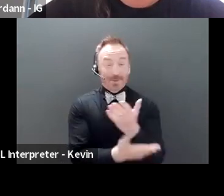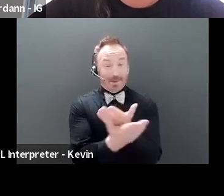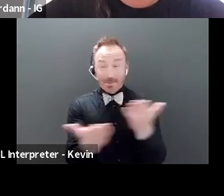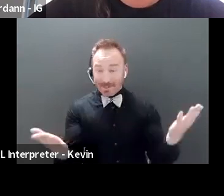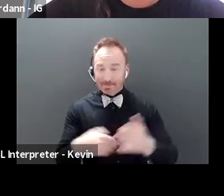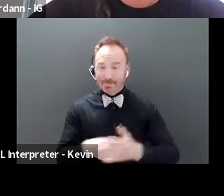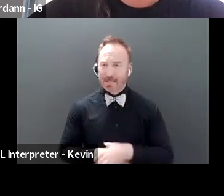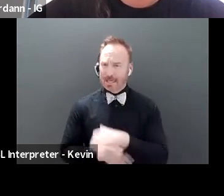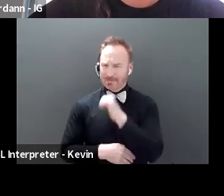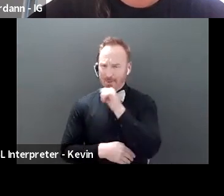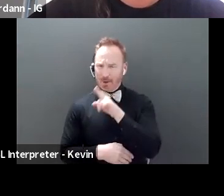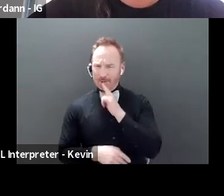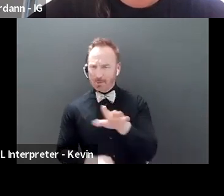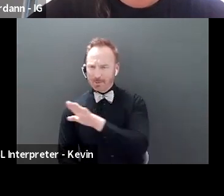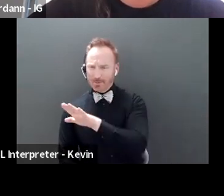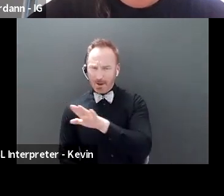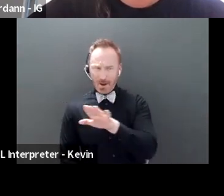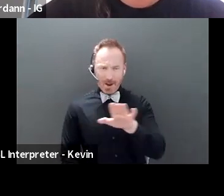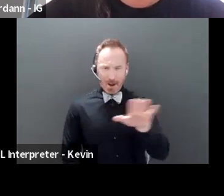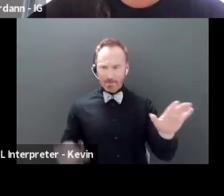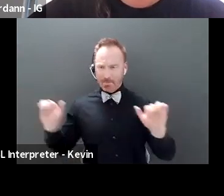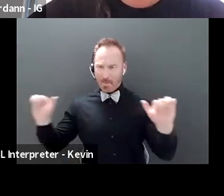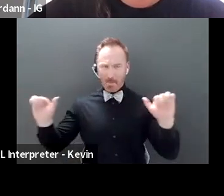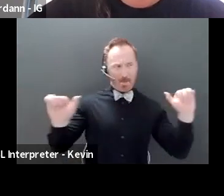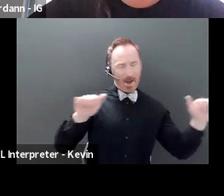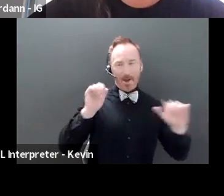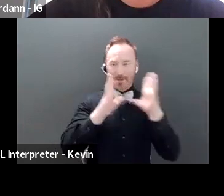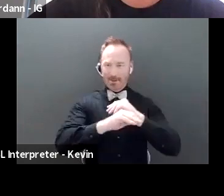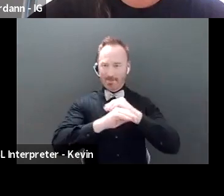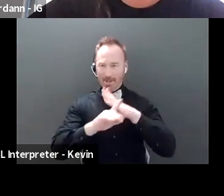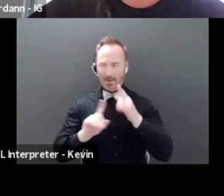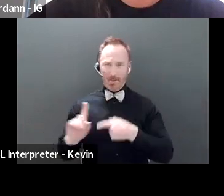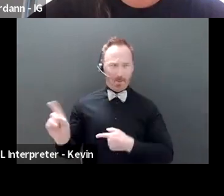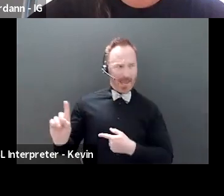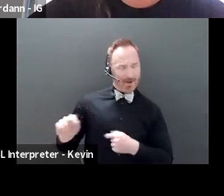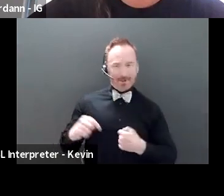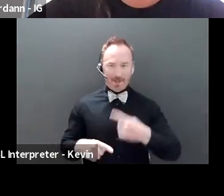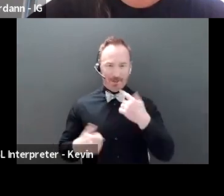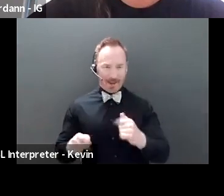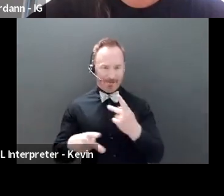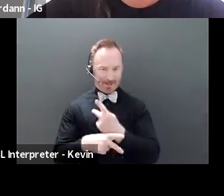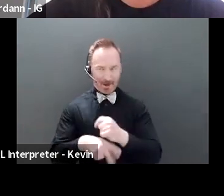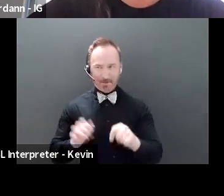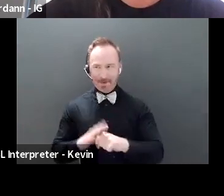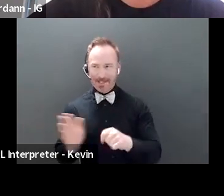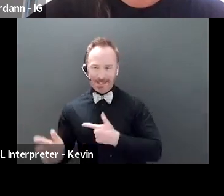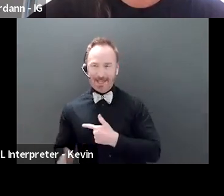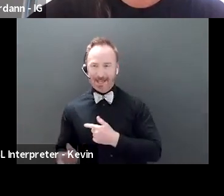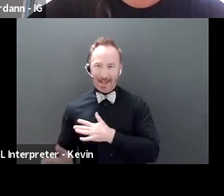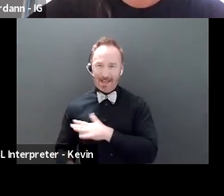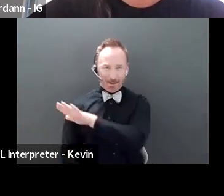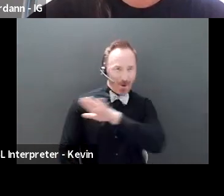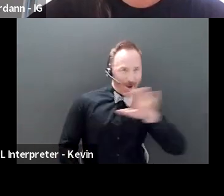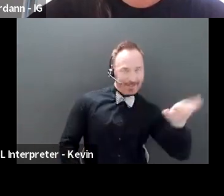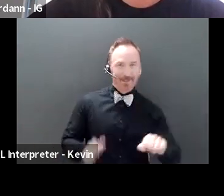not sure exactly where everyone is connecting from in this virtual environment. It's always hard to tell, so I try to hedge my bets. So just